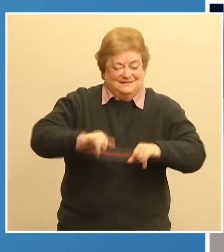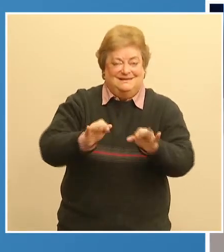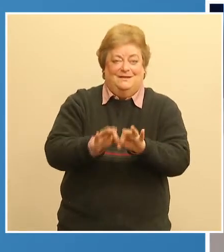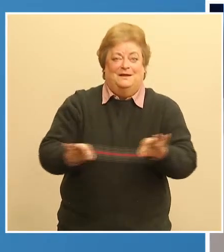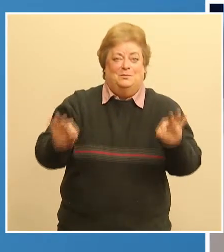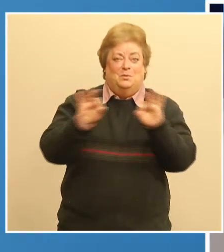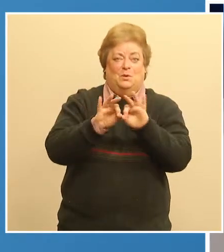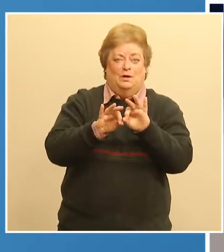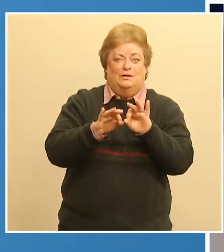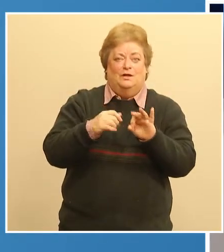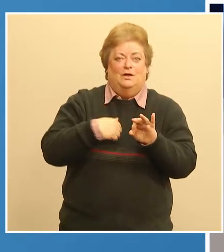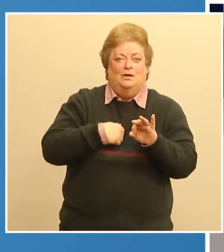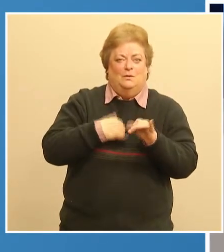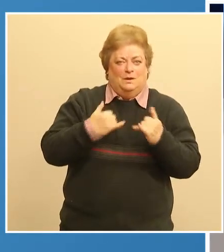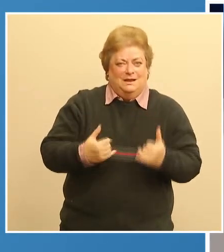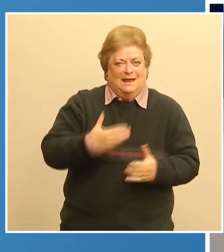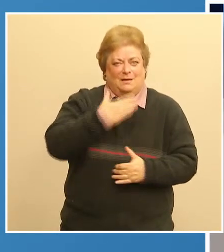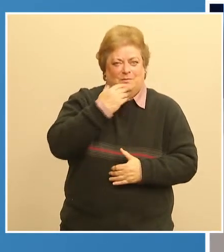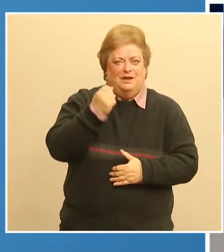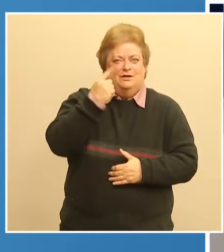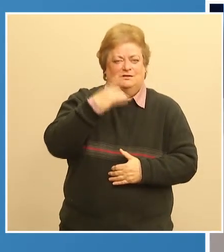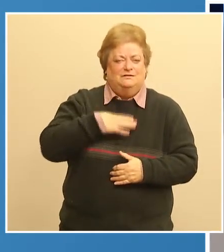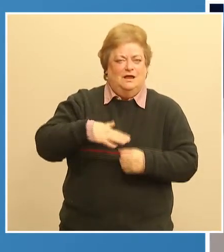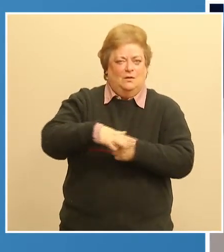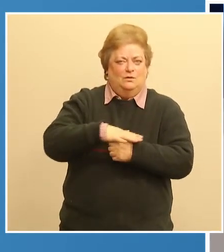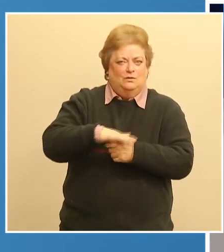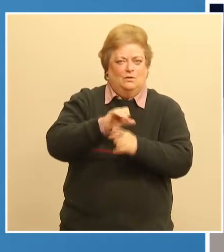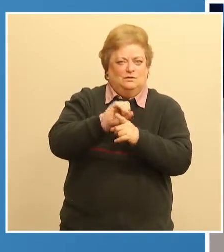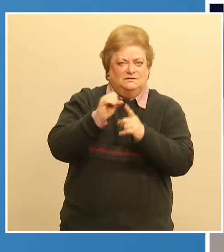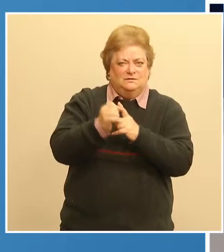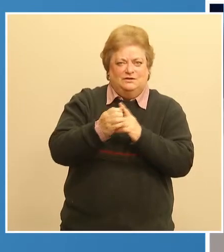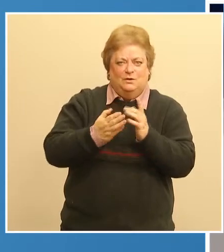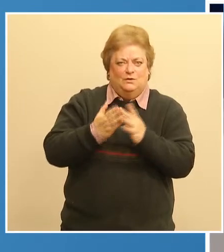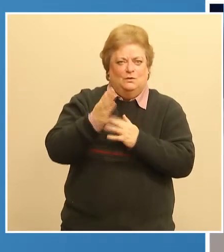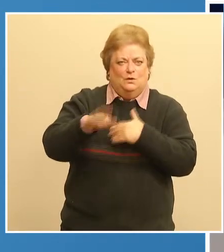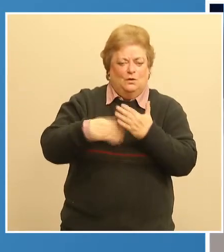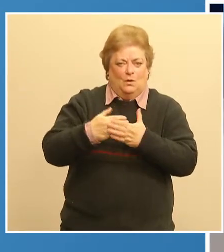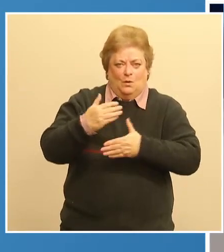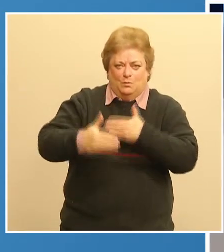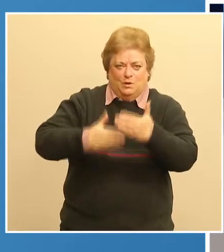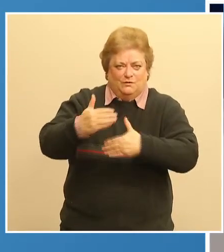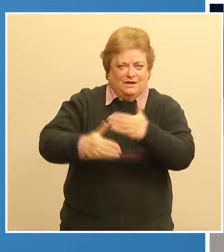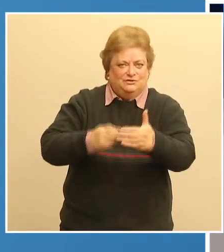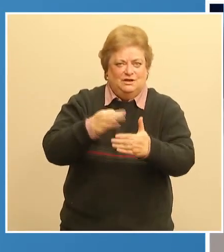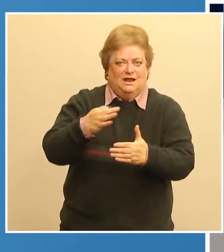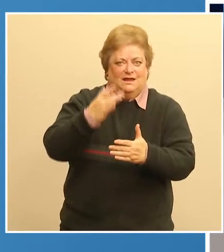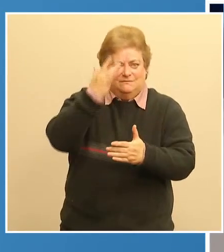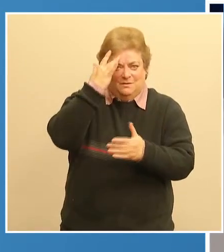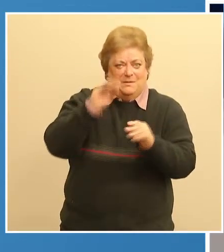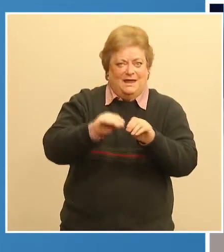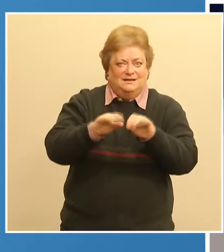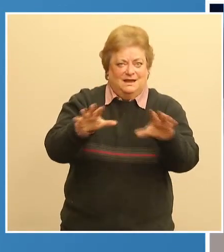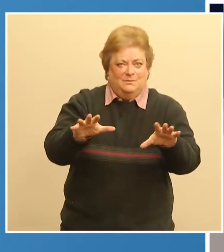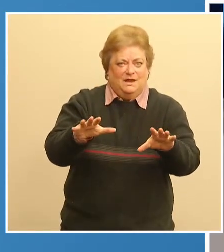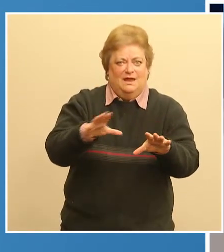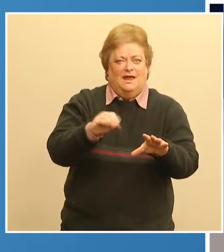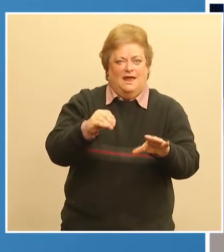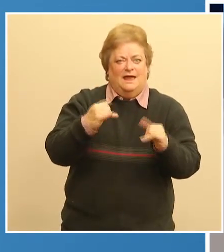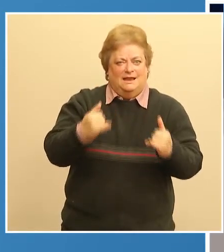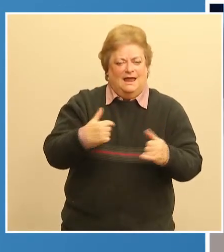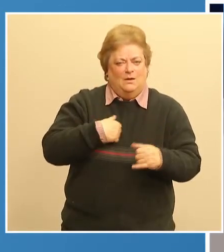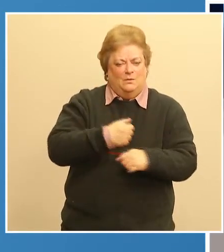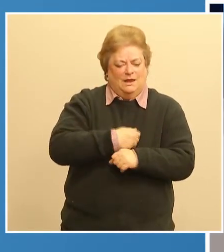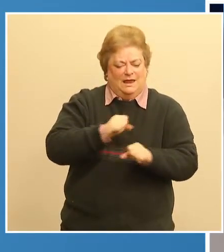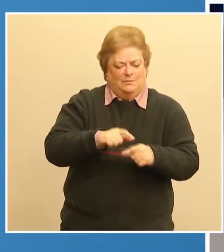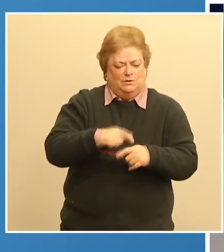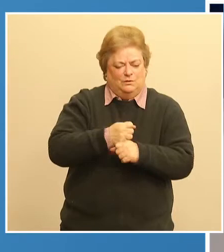work, we have been able to better understand our local situation throughout the progression of the pandemic and be well informed for decision making